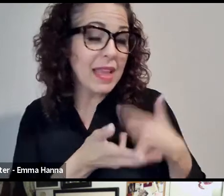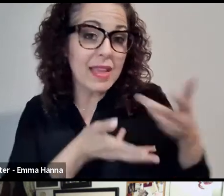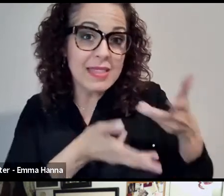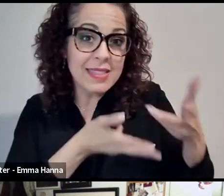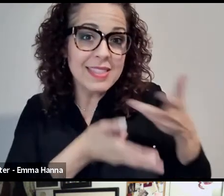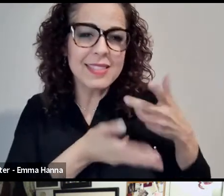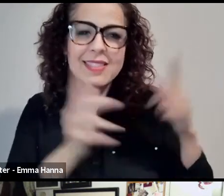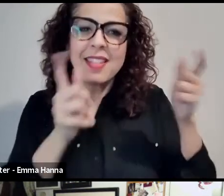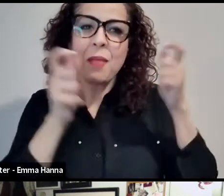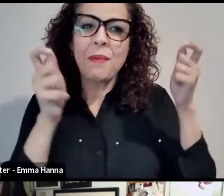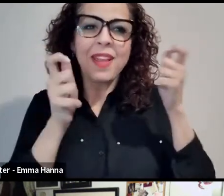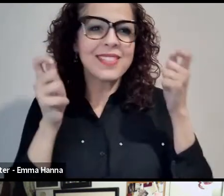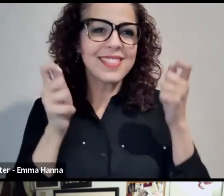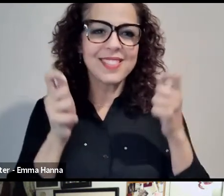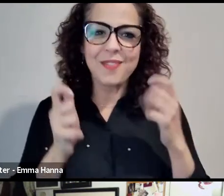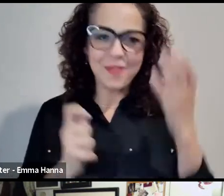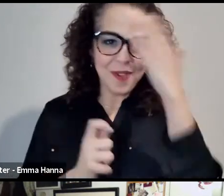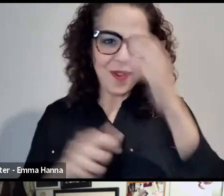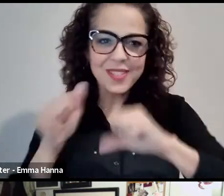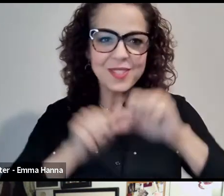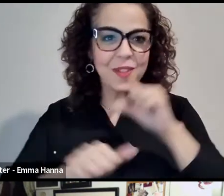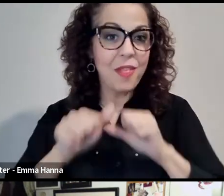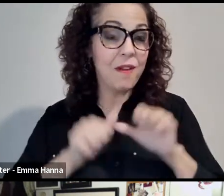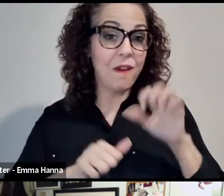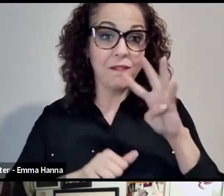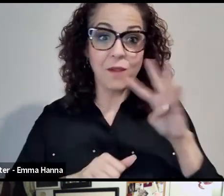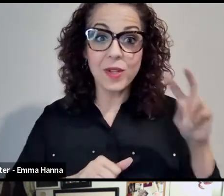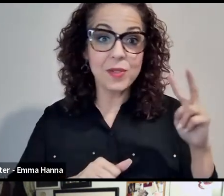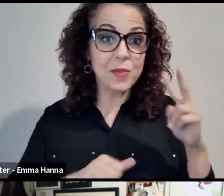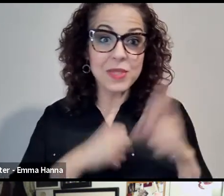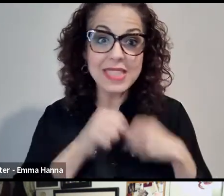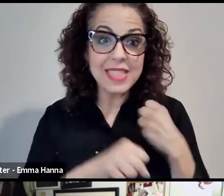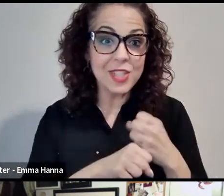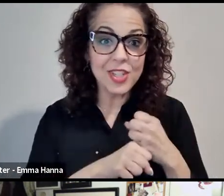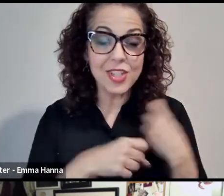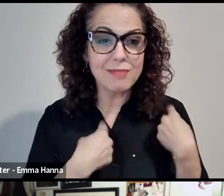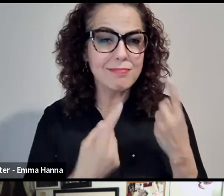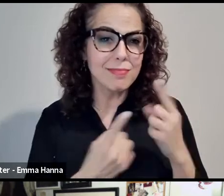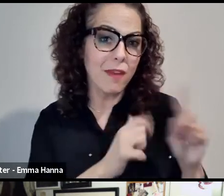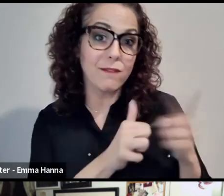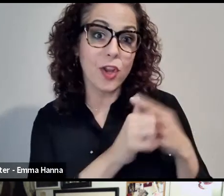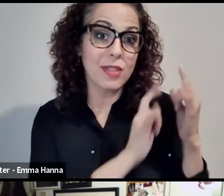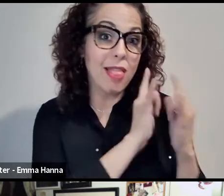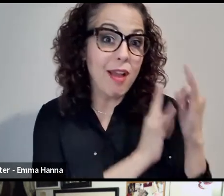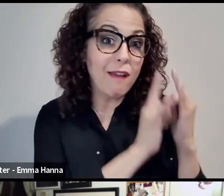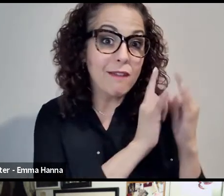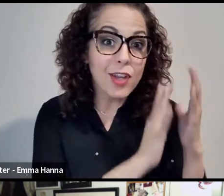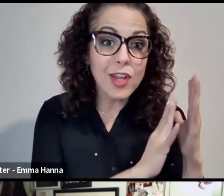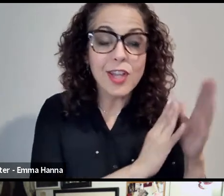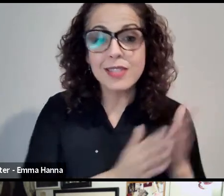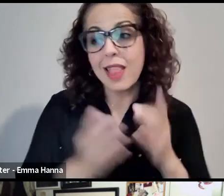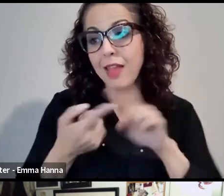other for 42 years and everything we'd been through, you know, as lovers and then friends.